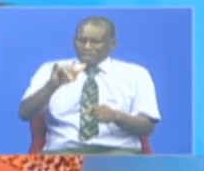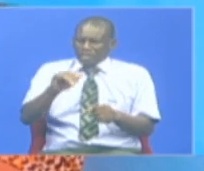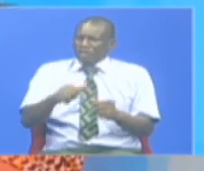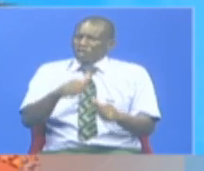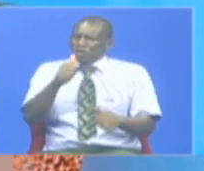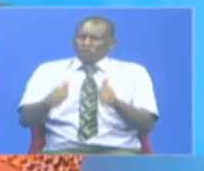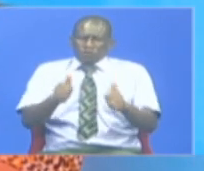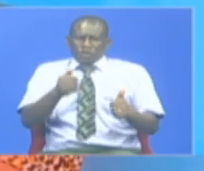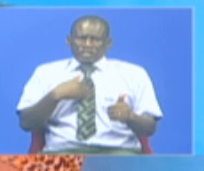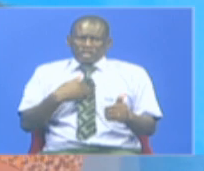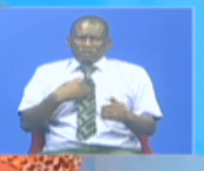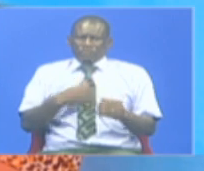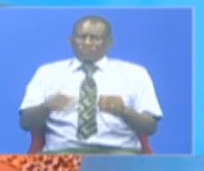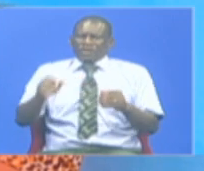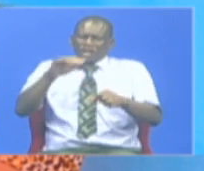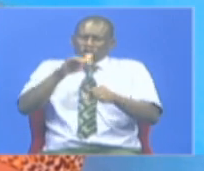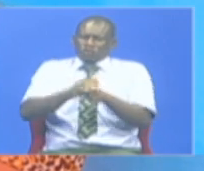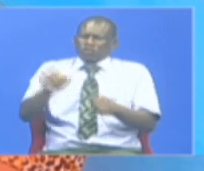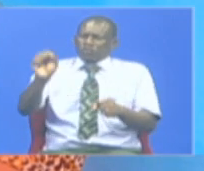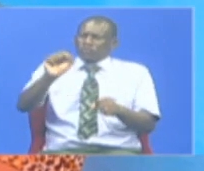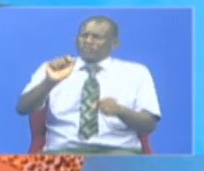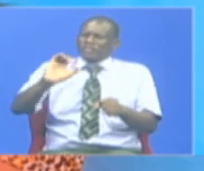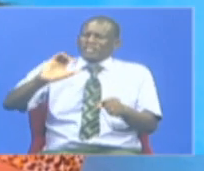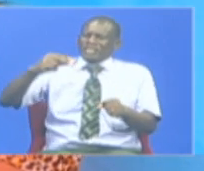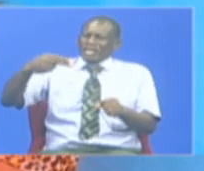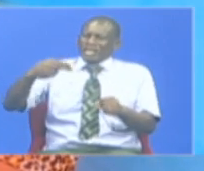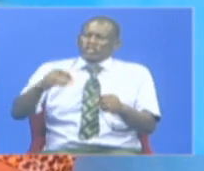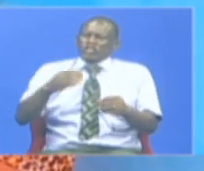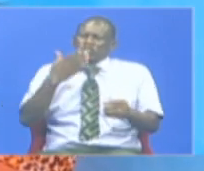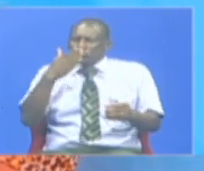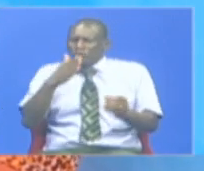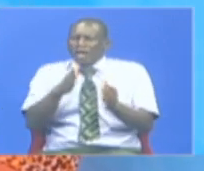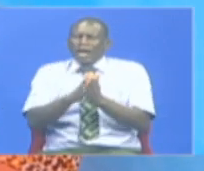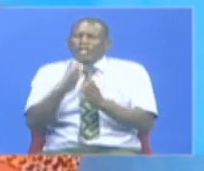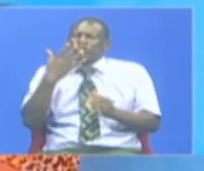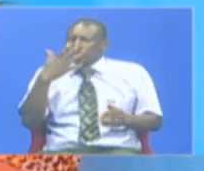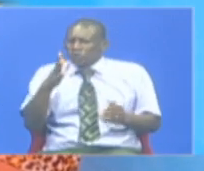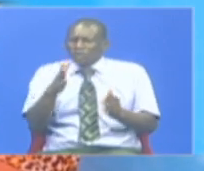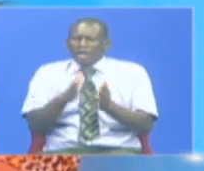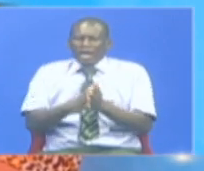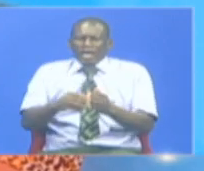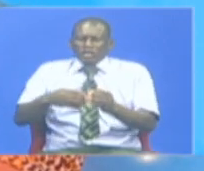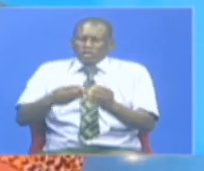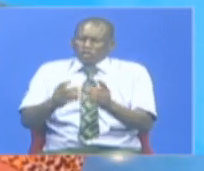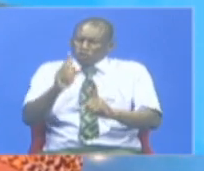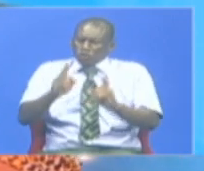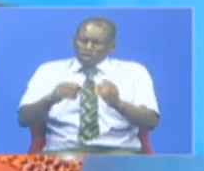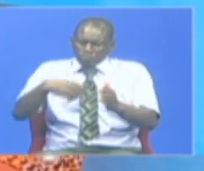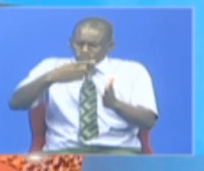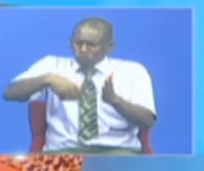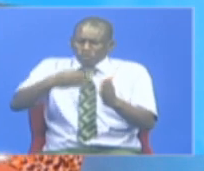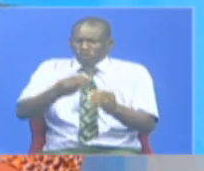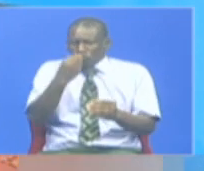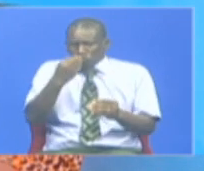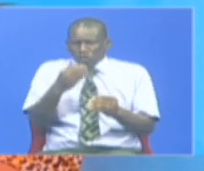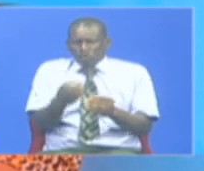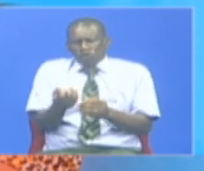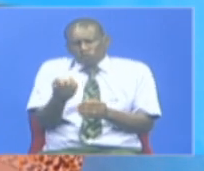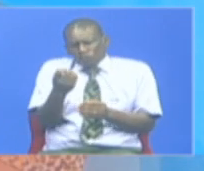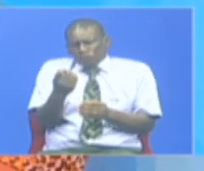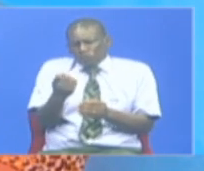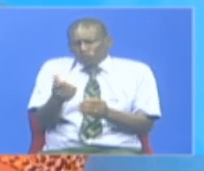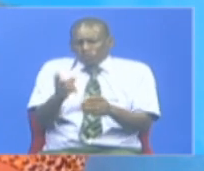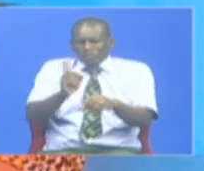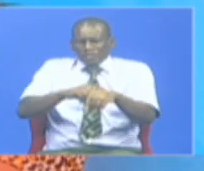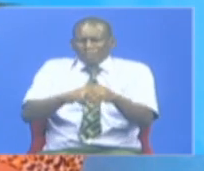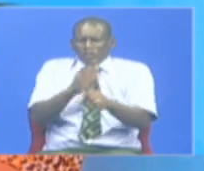which are high in refined starches, sugars, salts, and processed foods. Less time is spent in preparing meals